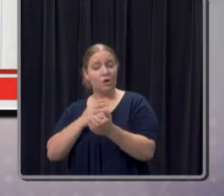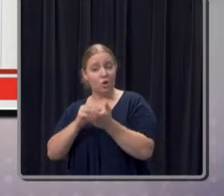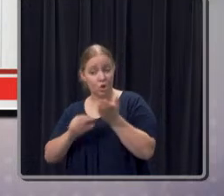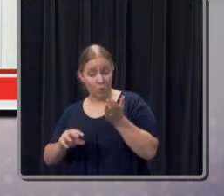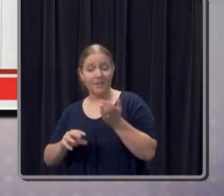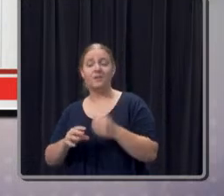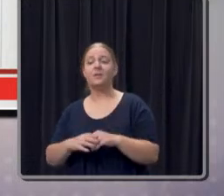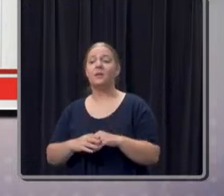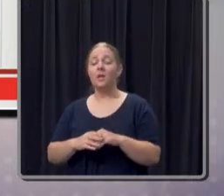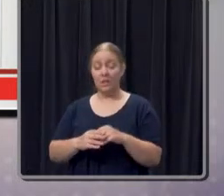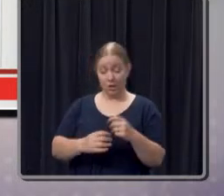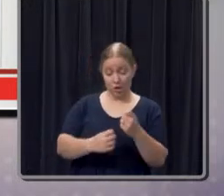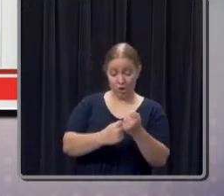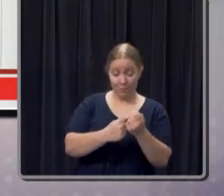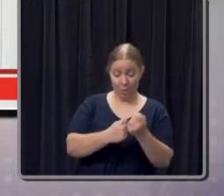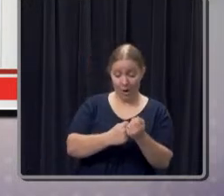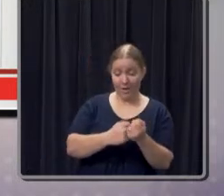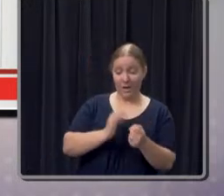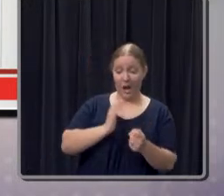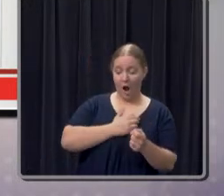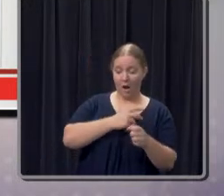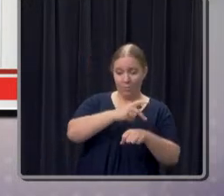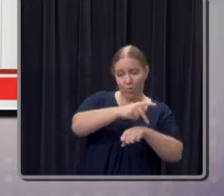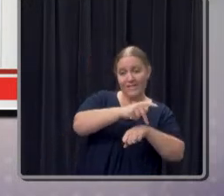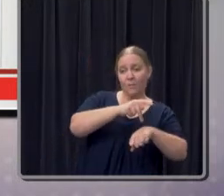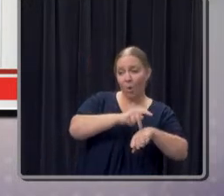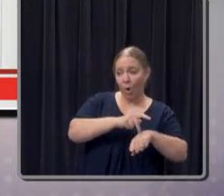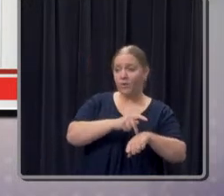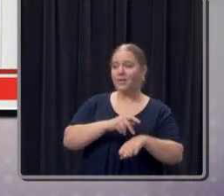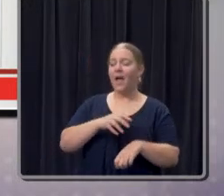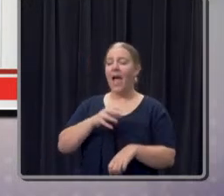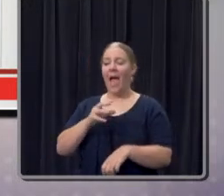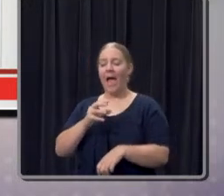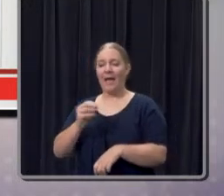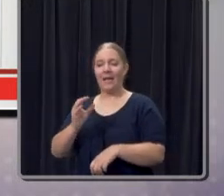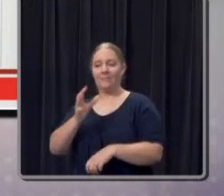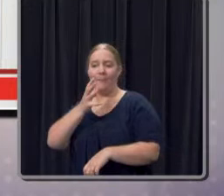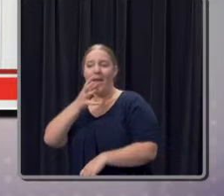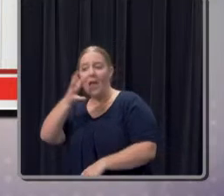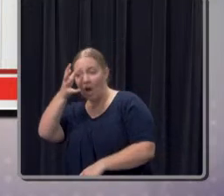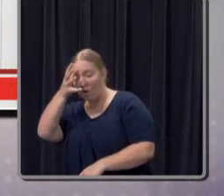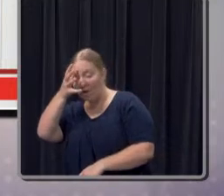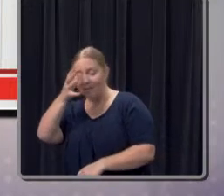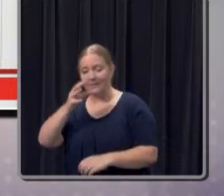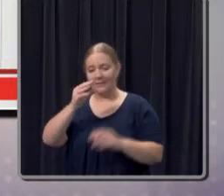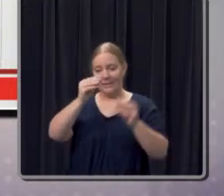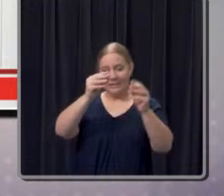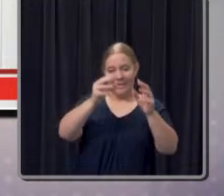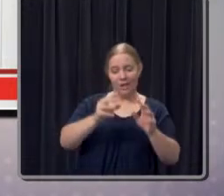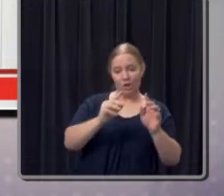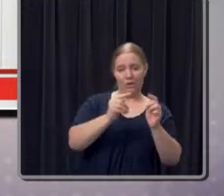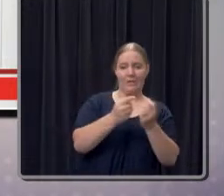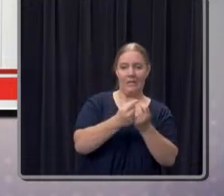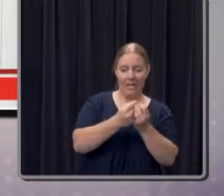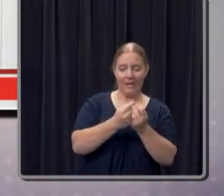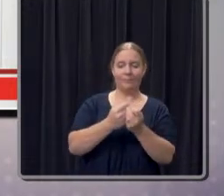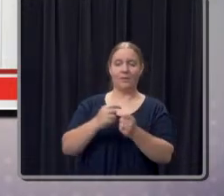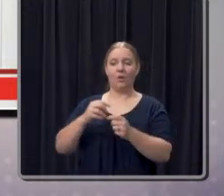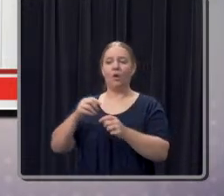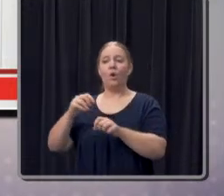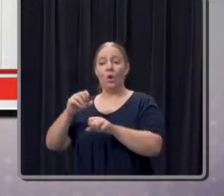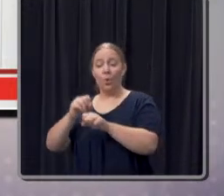students, supporting our principals and our parents, our teacher teams,